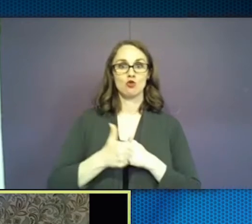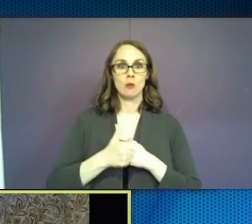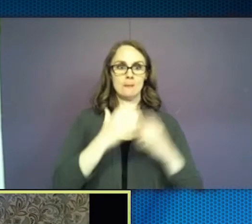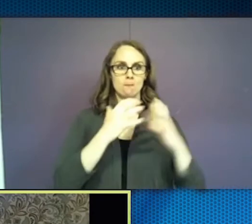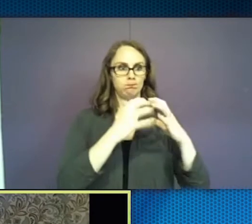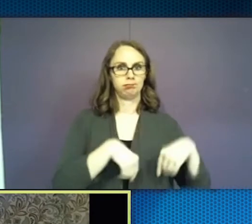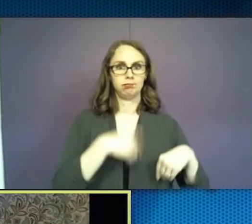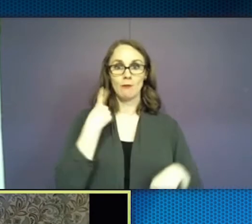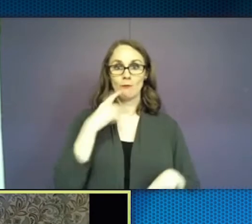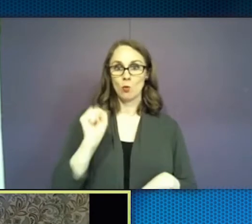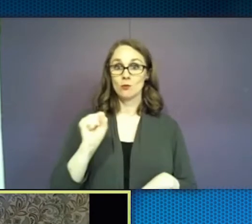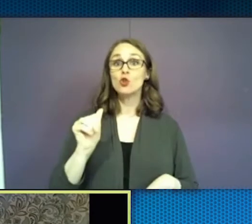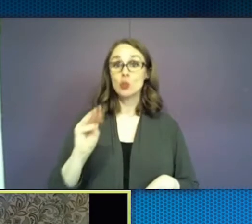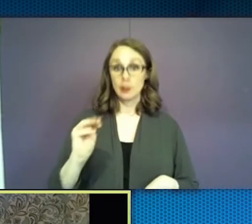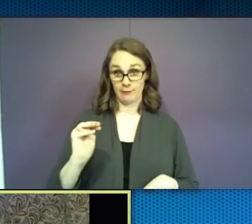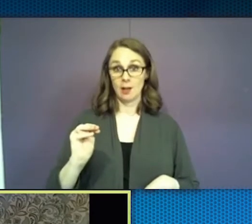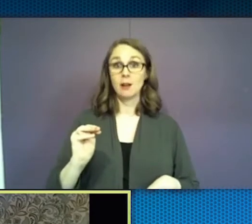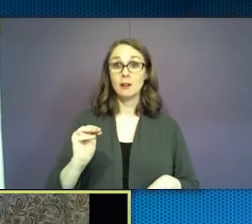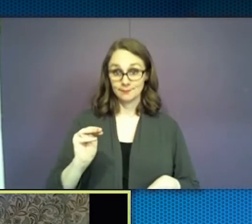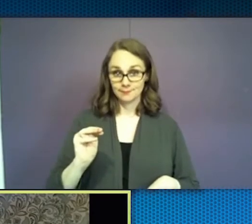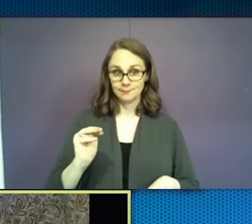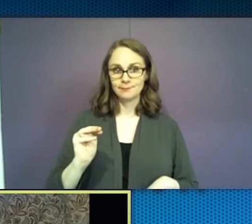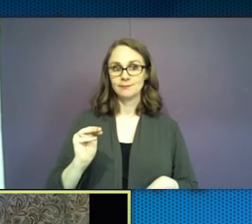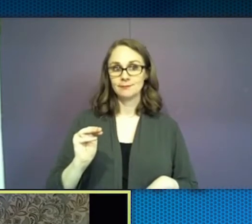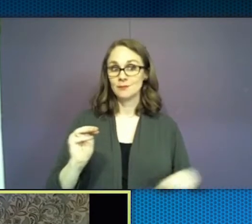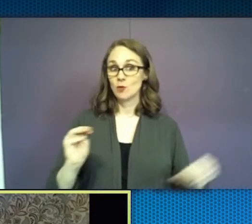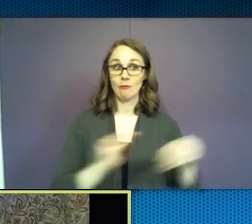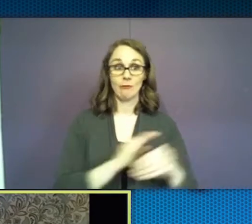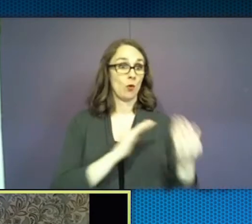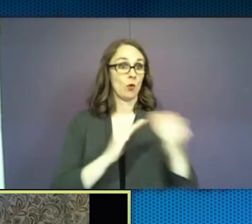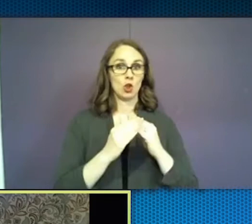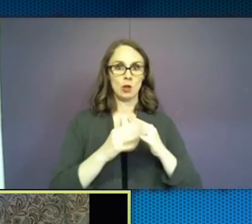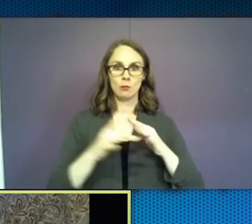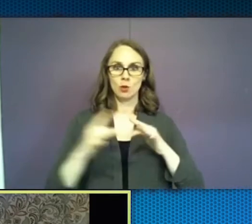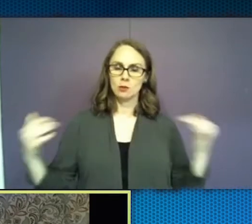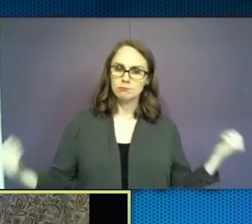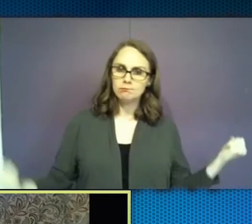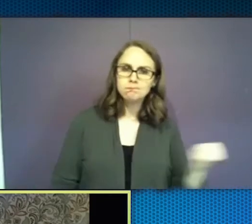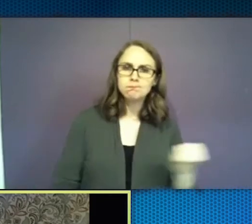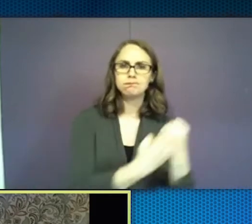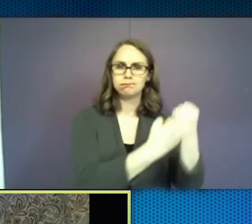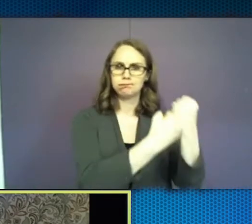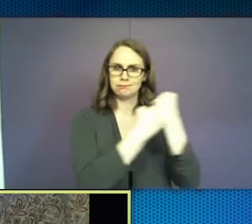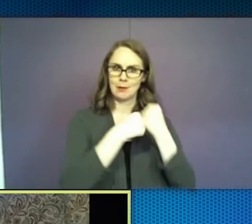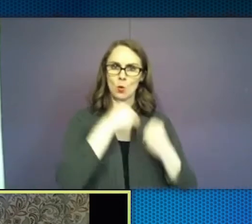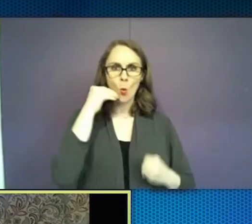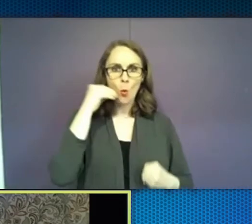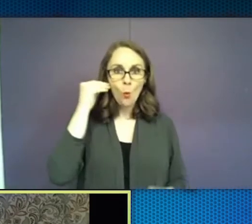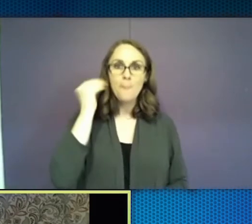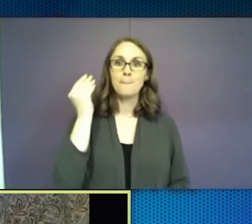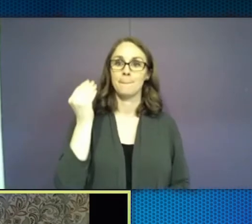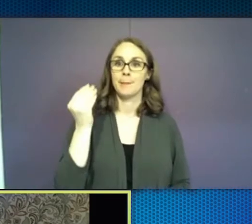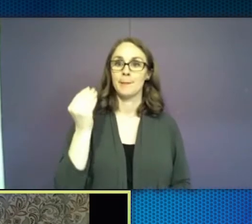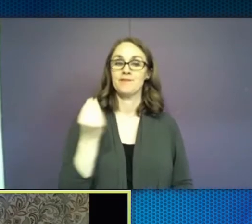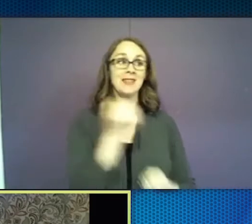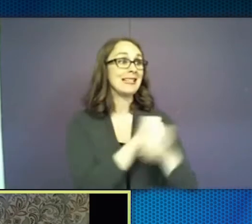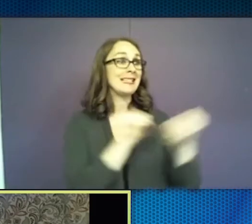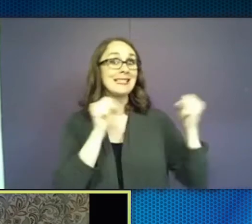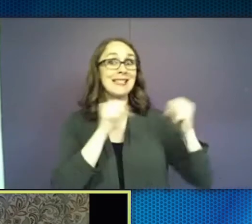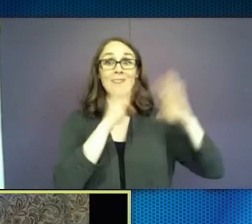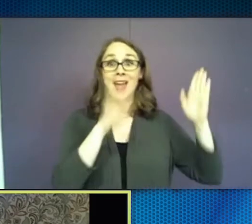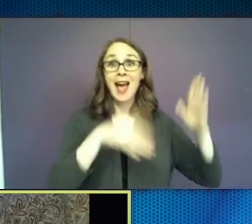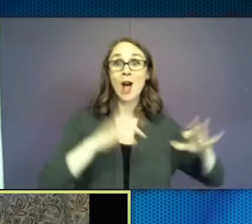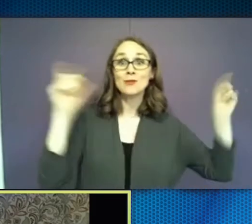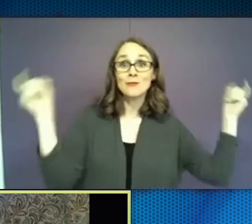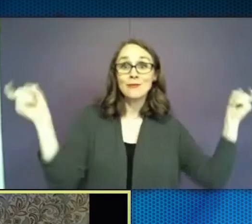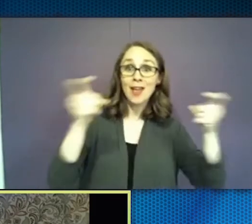for Schifferstadt. So the whole community rallied around this home. There were Save the House festivals. You